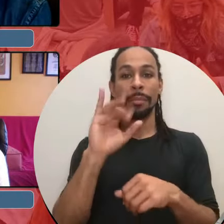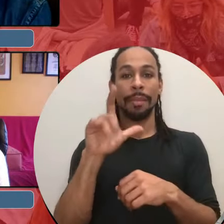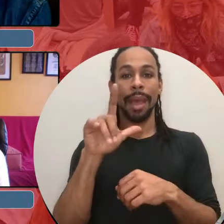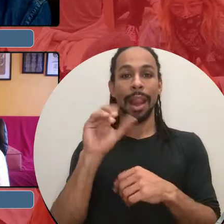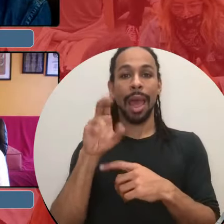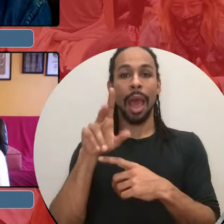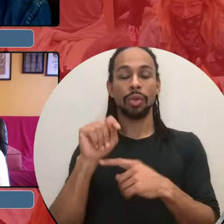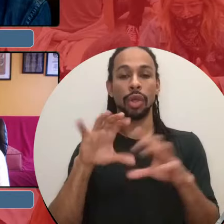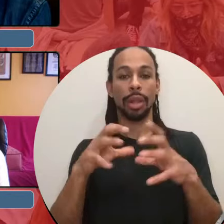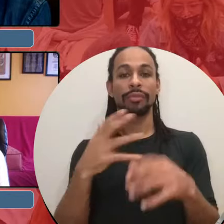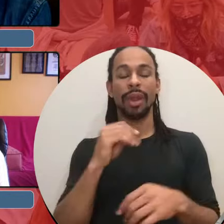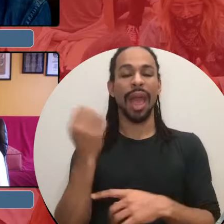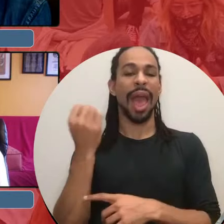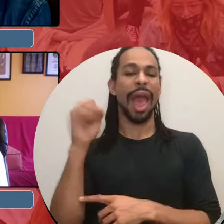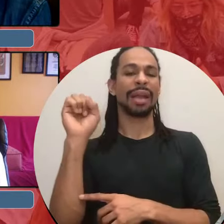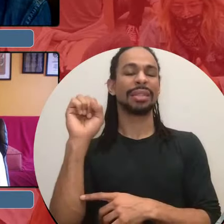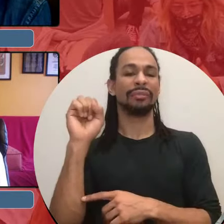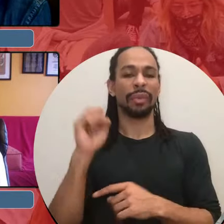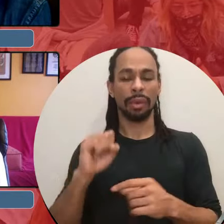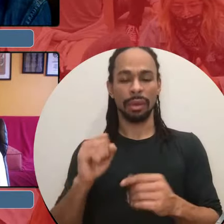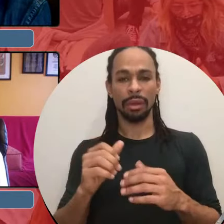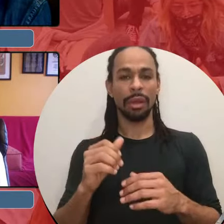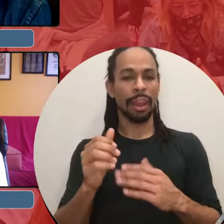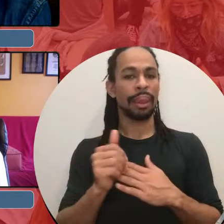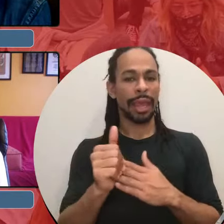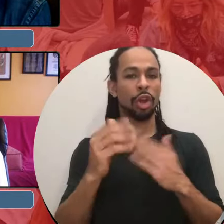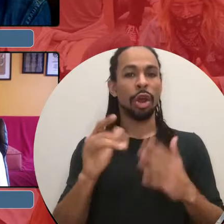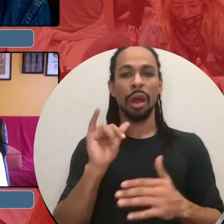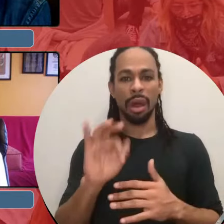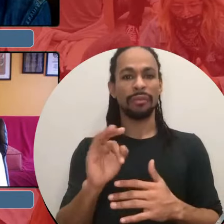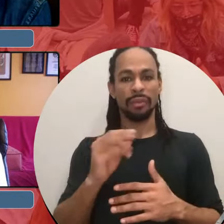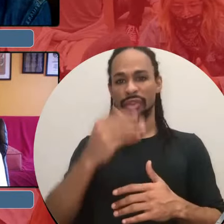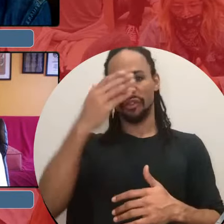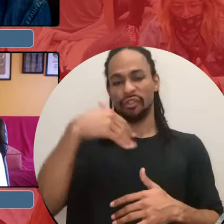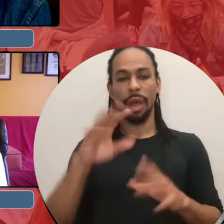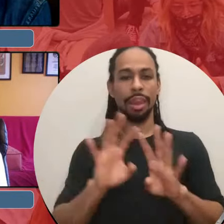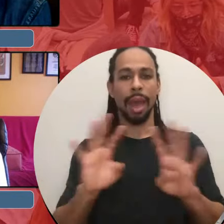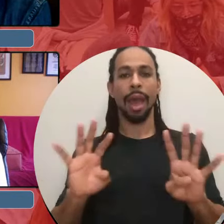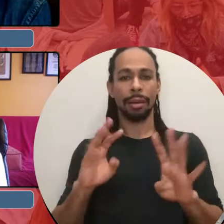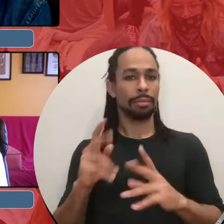frontline. Ali Vargas is a Bolivian reporter covering the